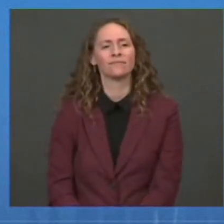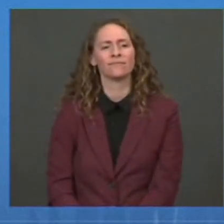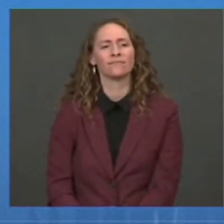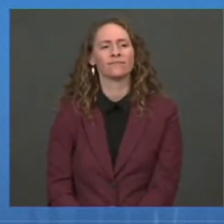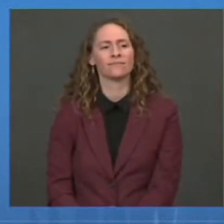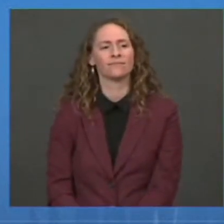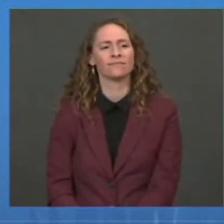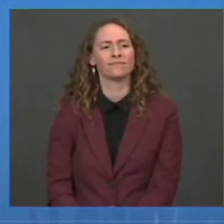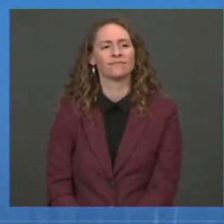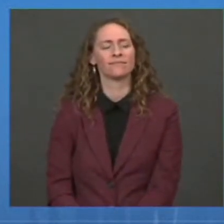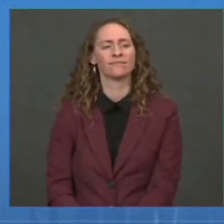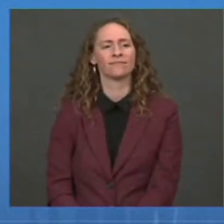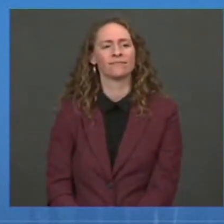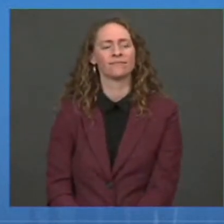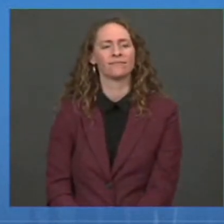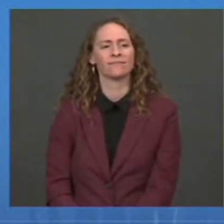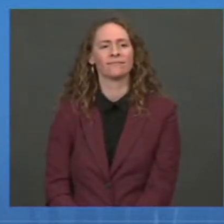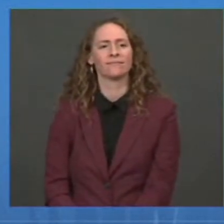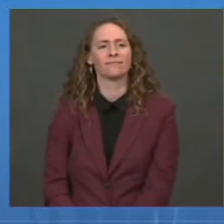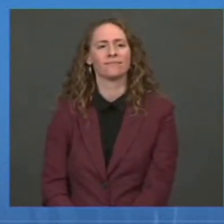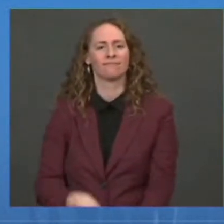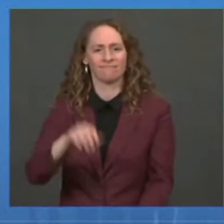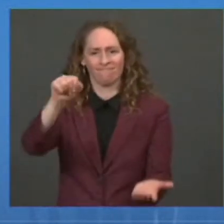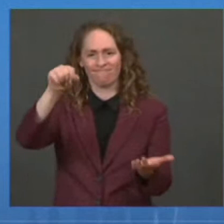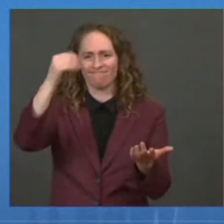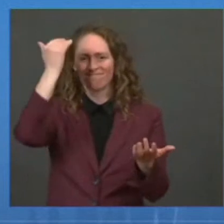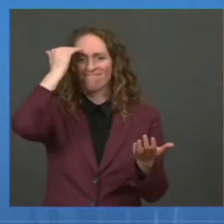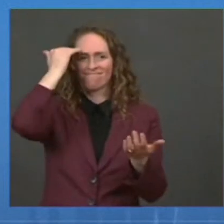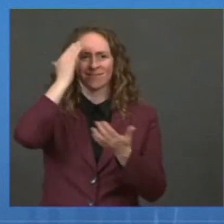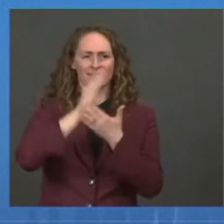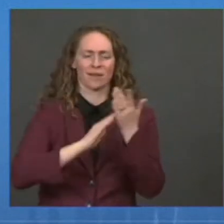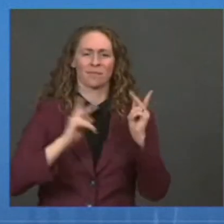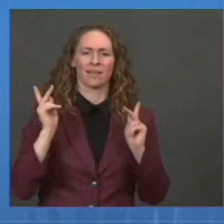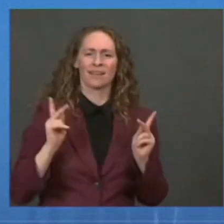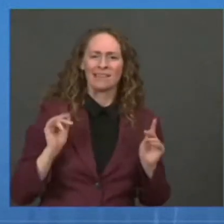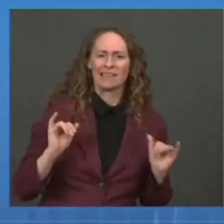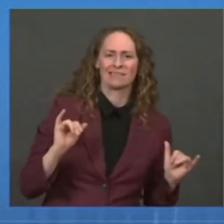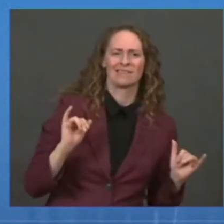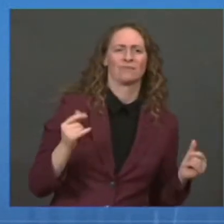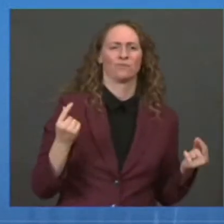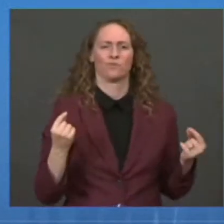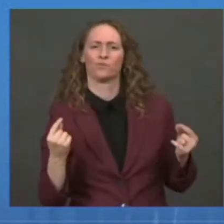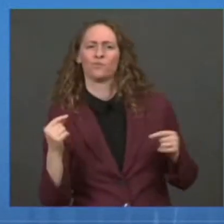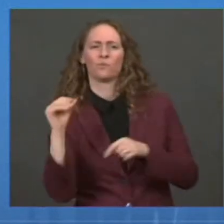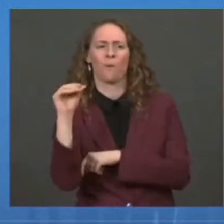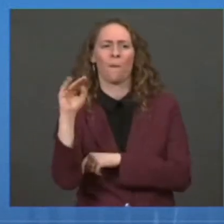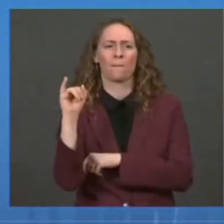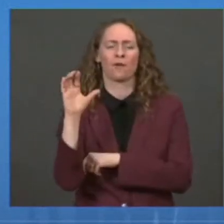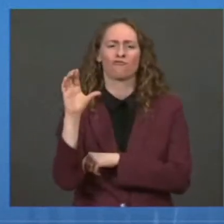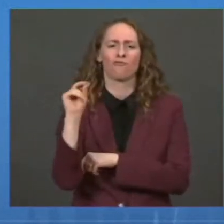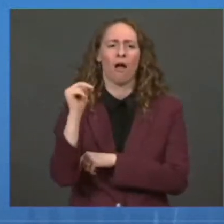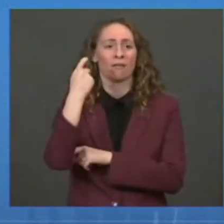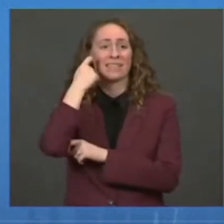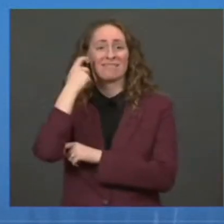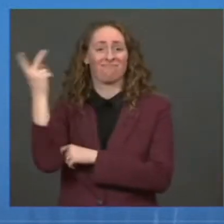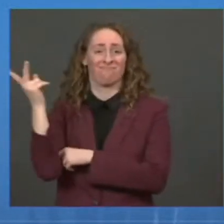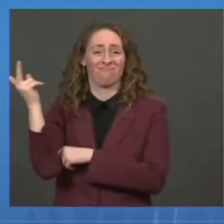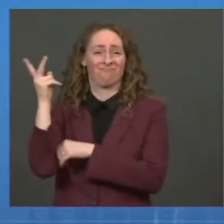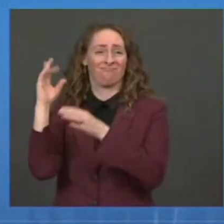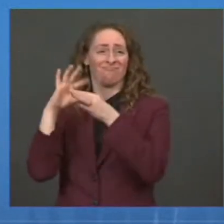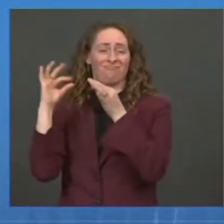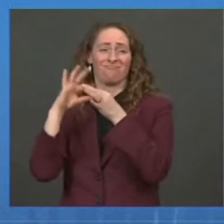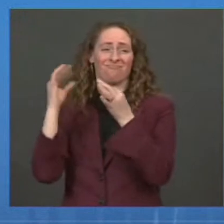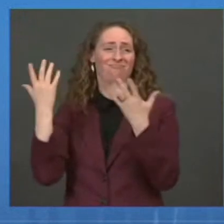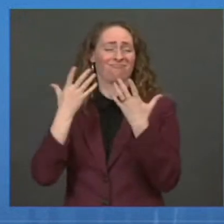from Dr. Walensky and Dr. Fauci is that there is a global community of scientists that are doing as much as possible, as quickly as possible,